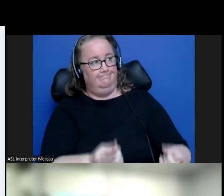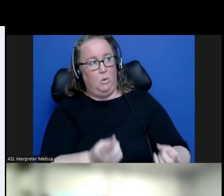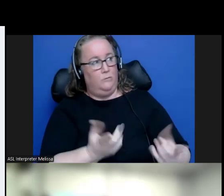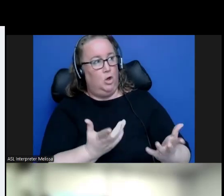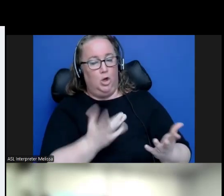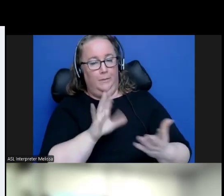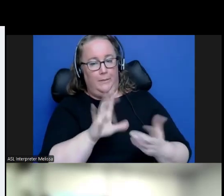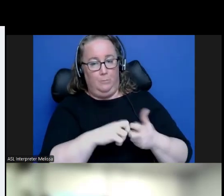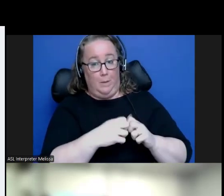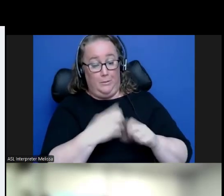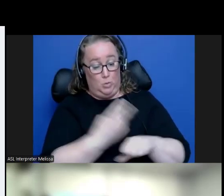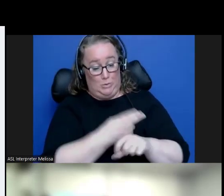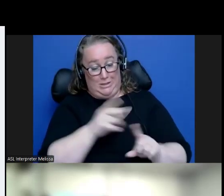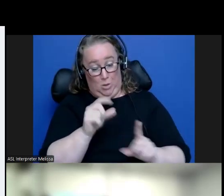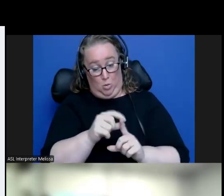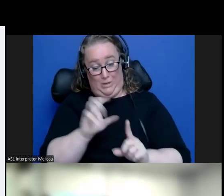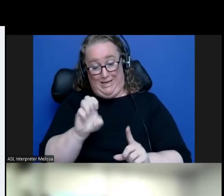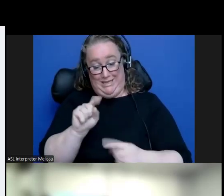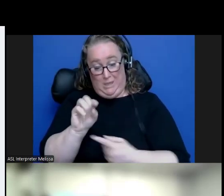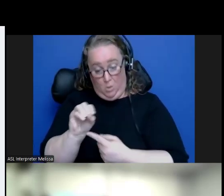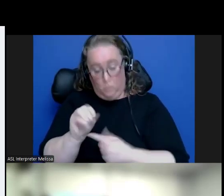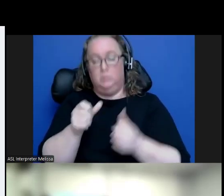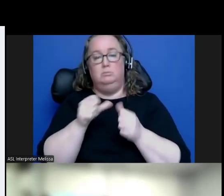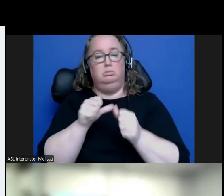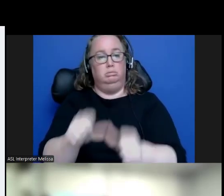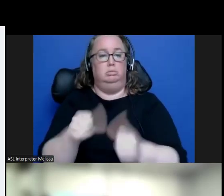of referencing ETOs continues.